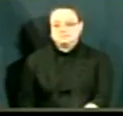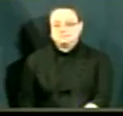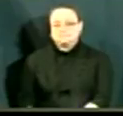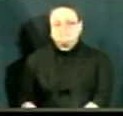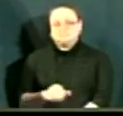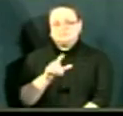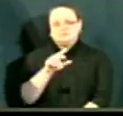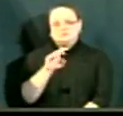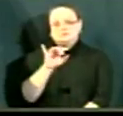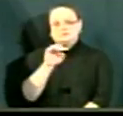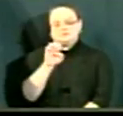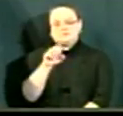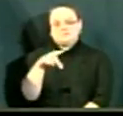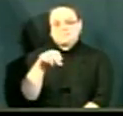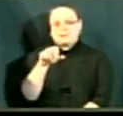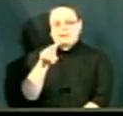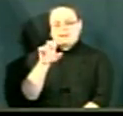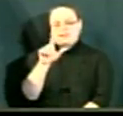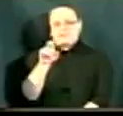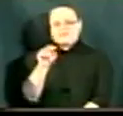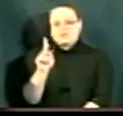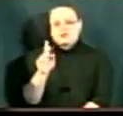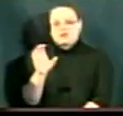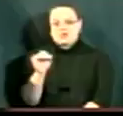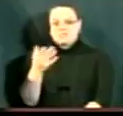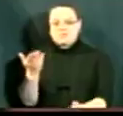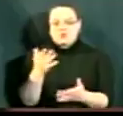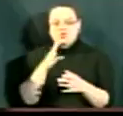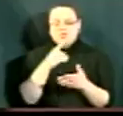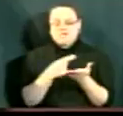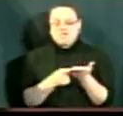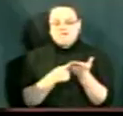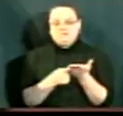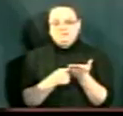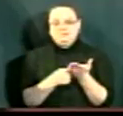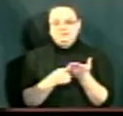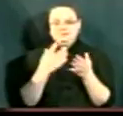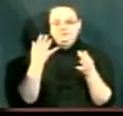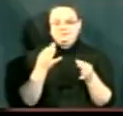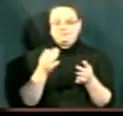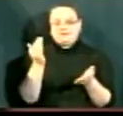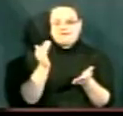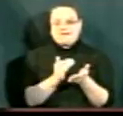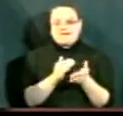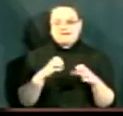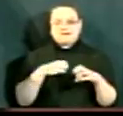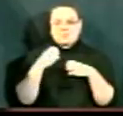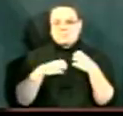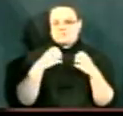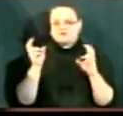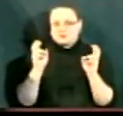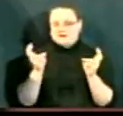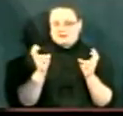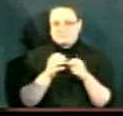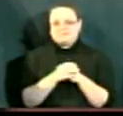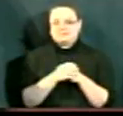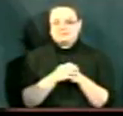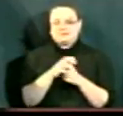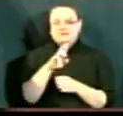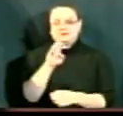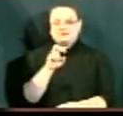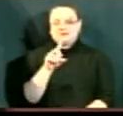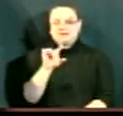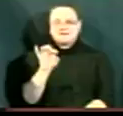Louise Pavlin, Knox County. I'm here to discuss a decidedly less emotional topic of rezoning.